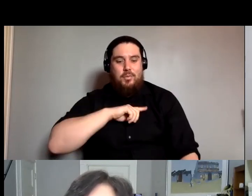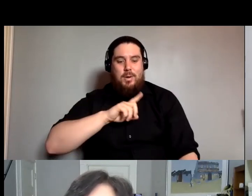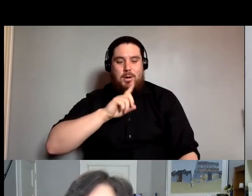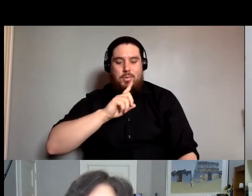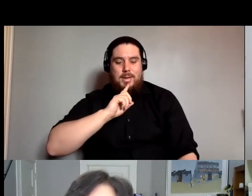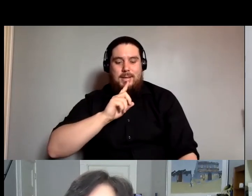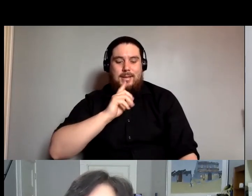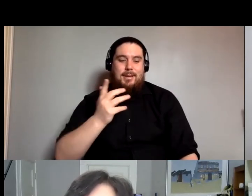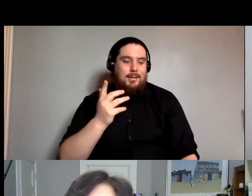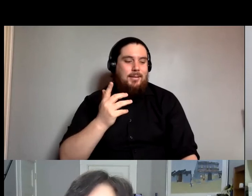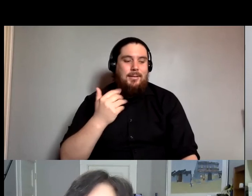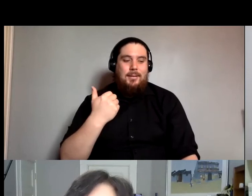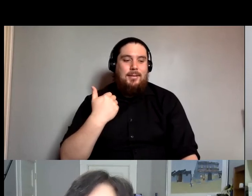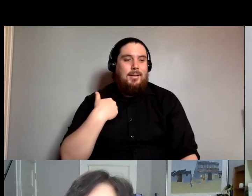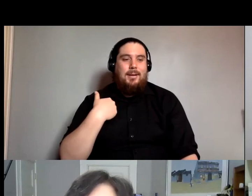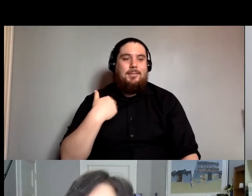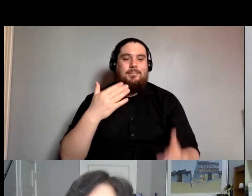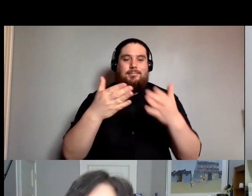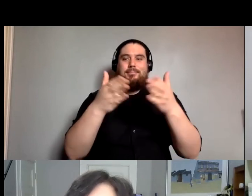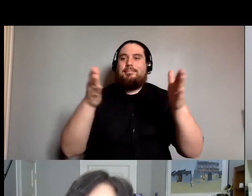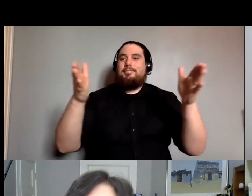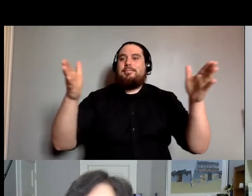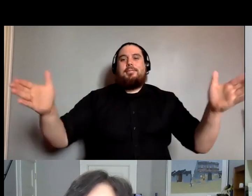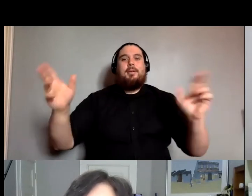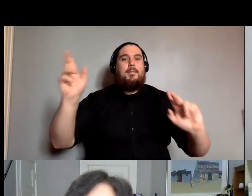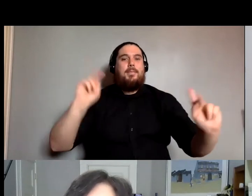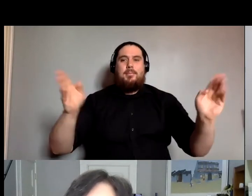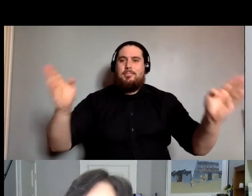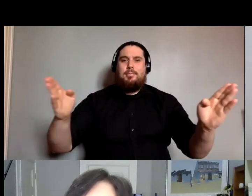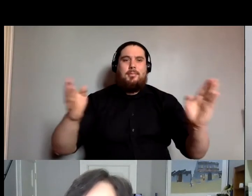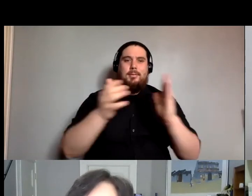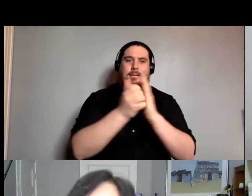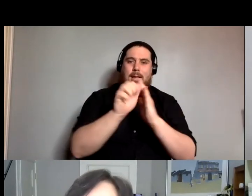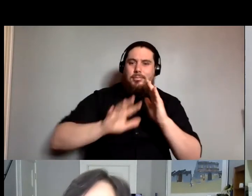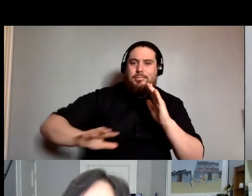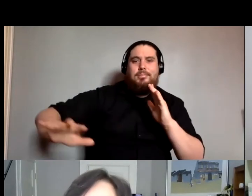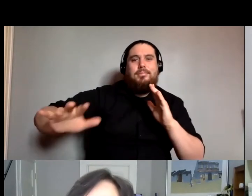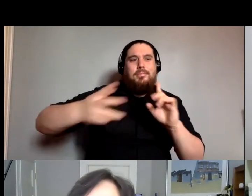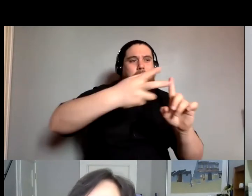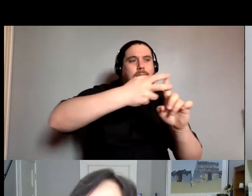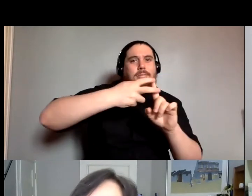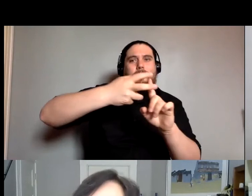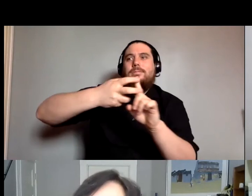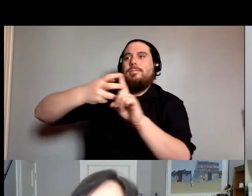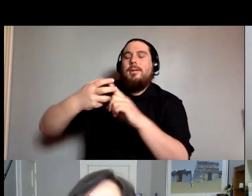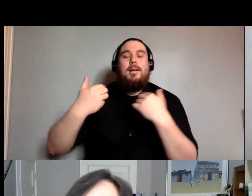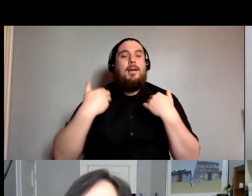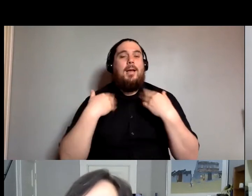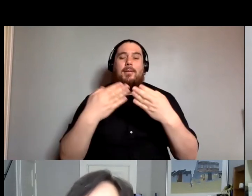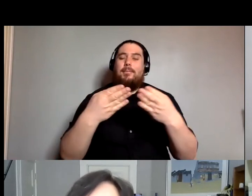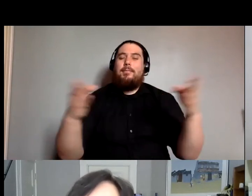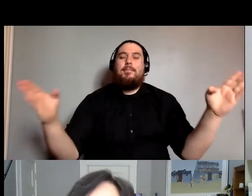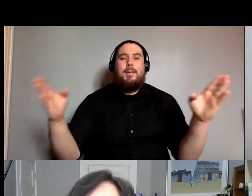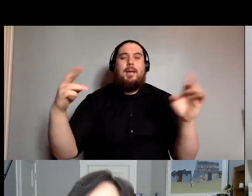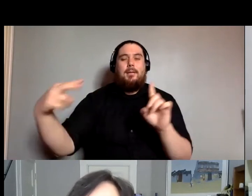go from the widest pool of people so that we get the widest talent, the widest perspectives. And that means that the AI data